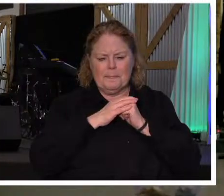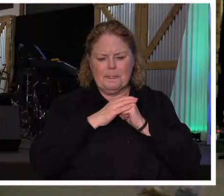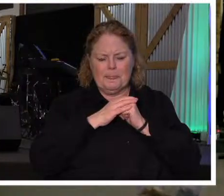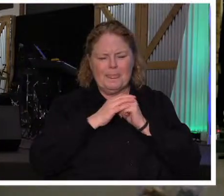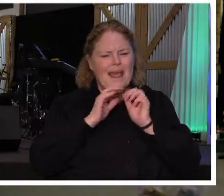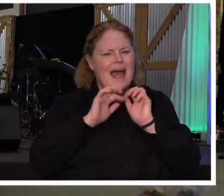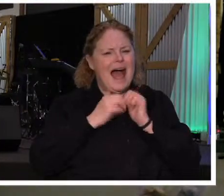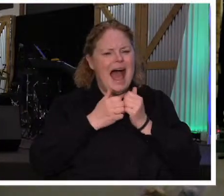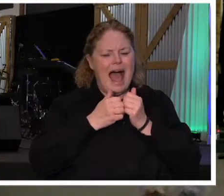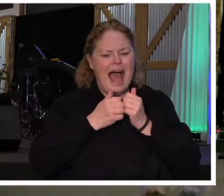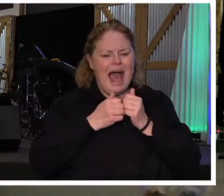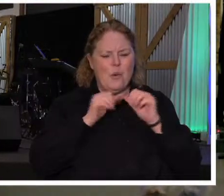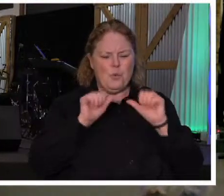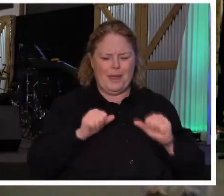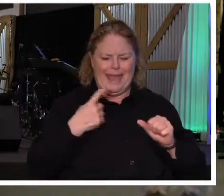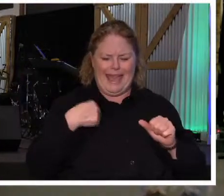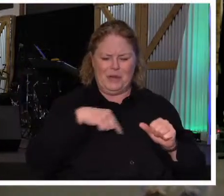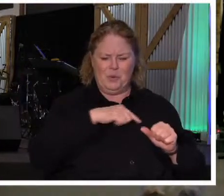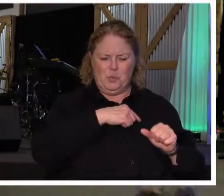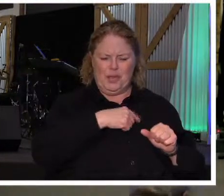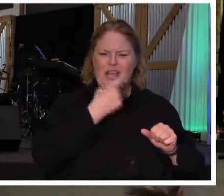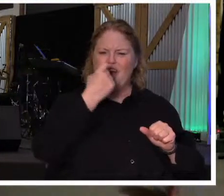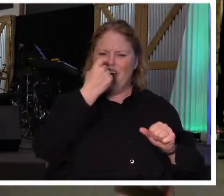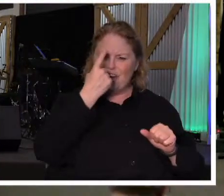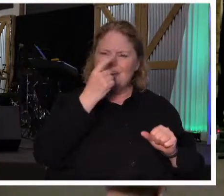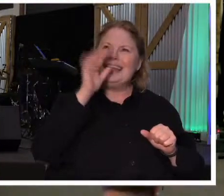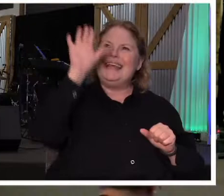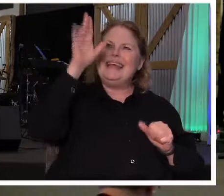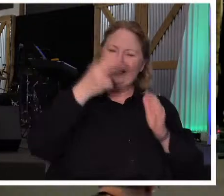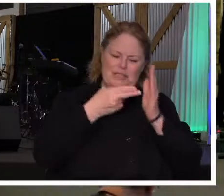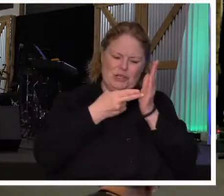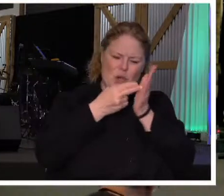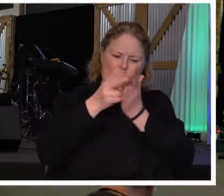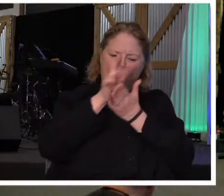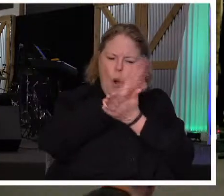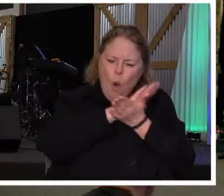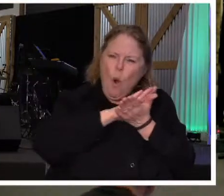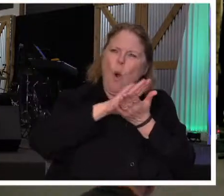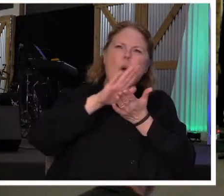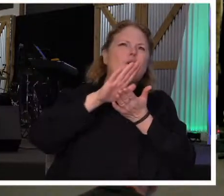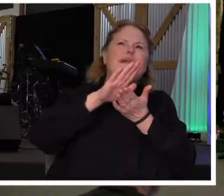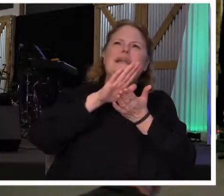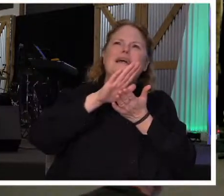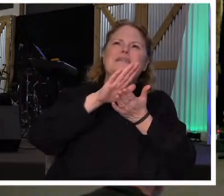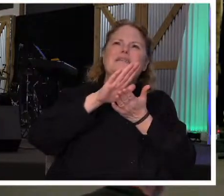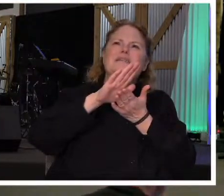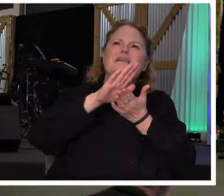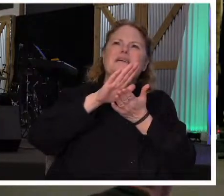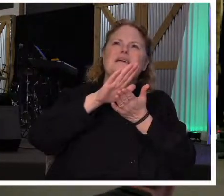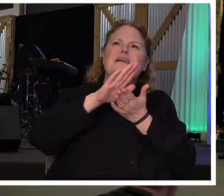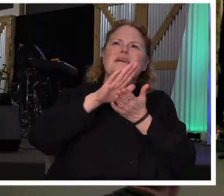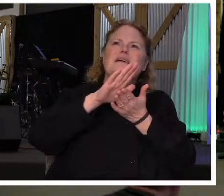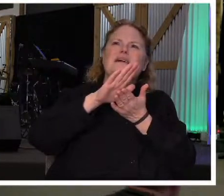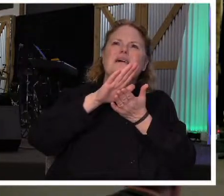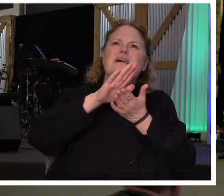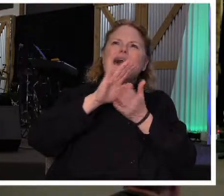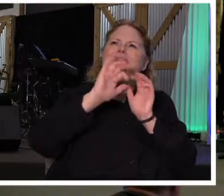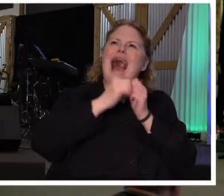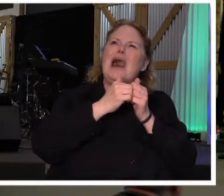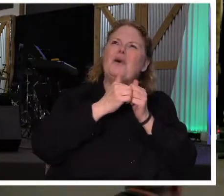unique superlativeness of God, the beautiful nature of God? How can we find that attractive in itself?